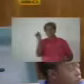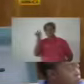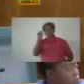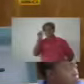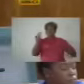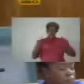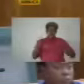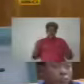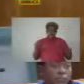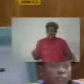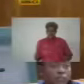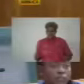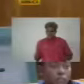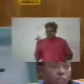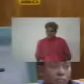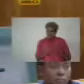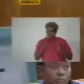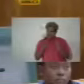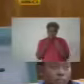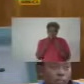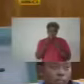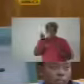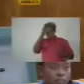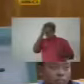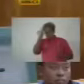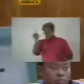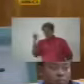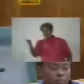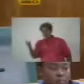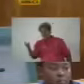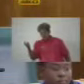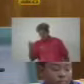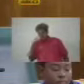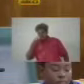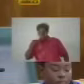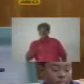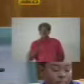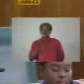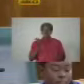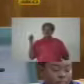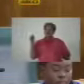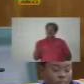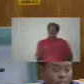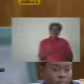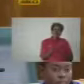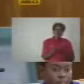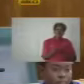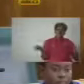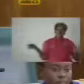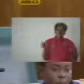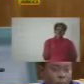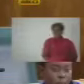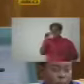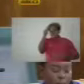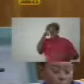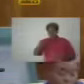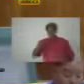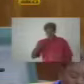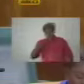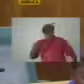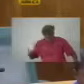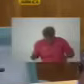people. Simply the family of the father alone can come to 10. I have,